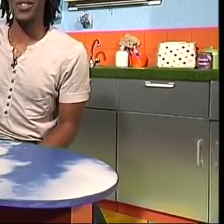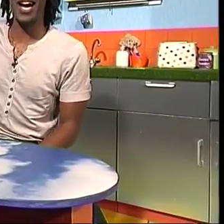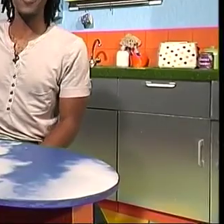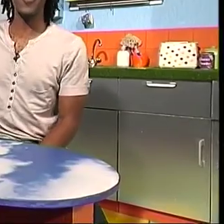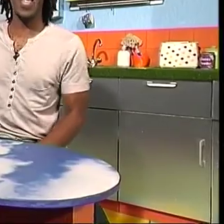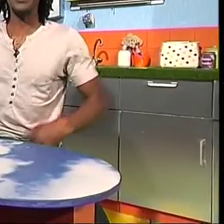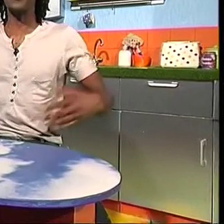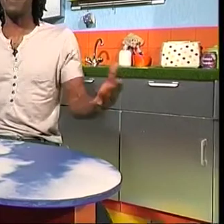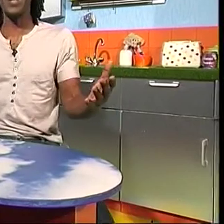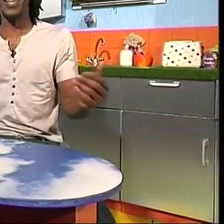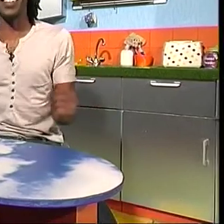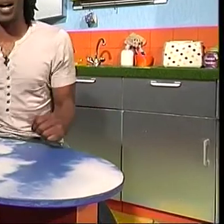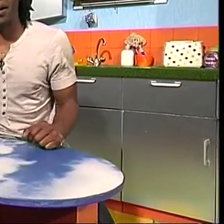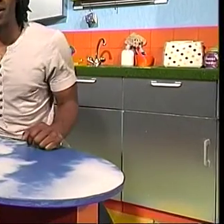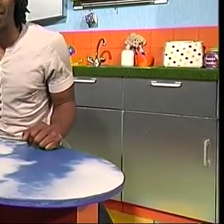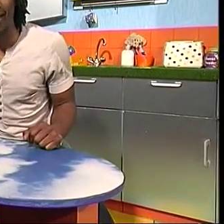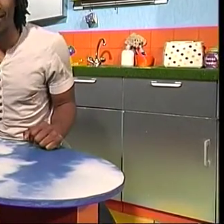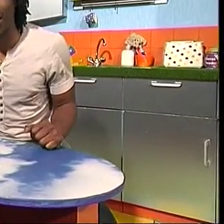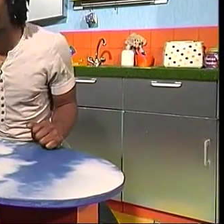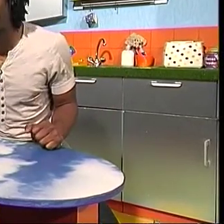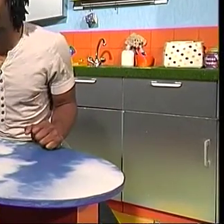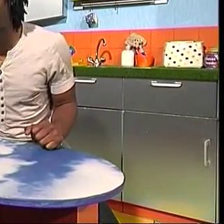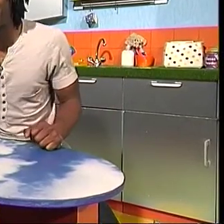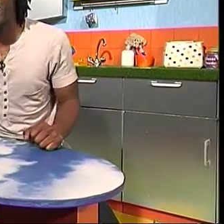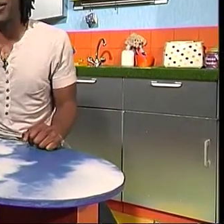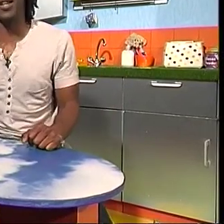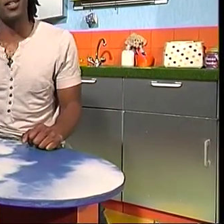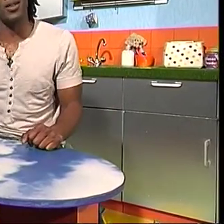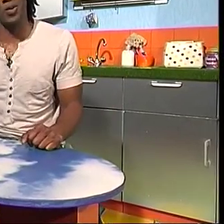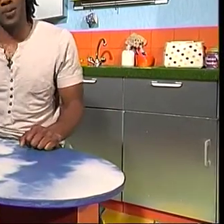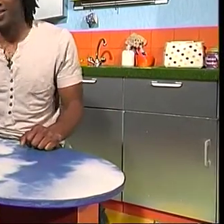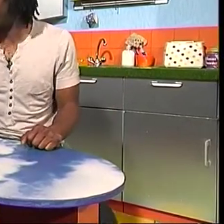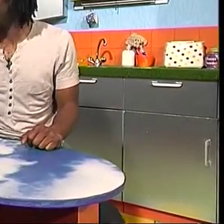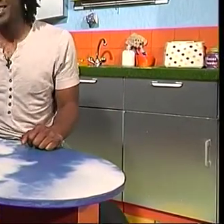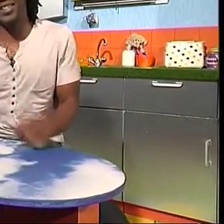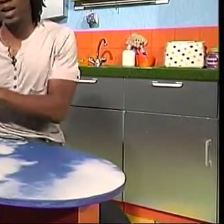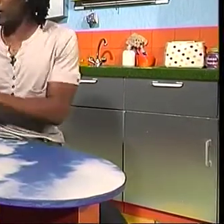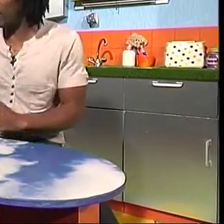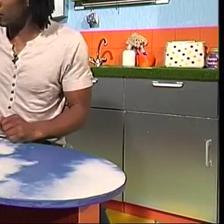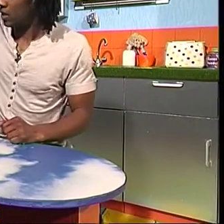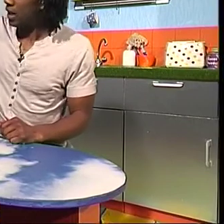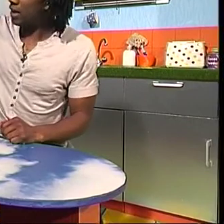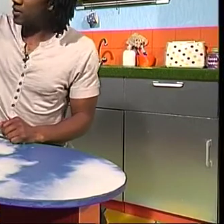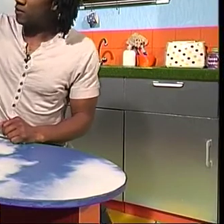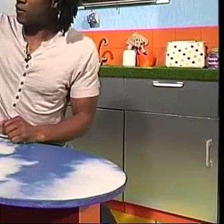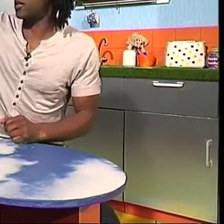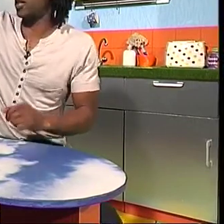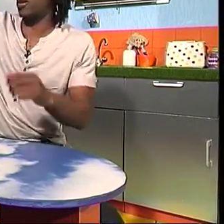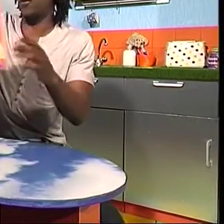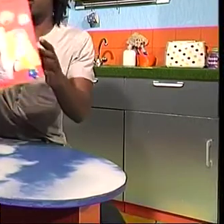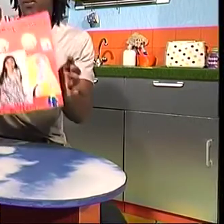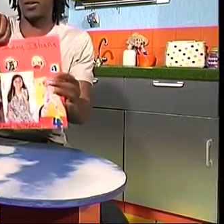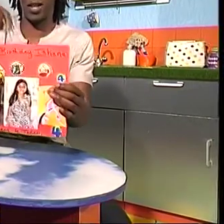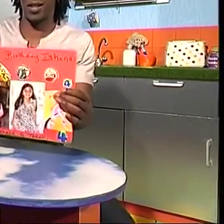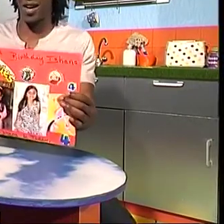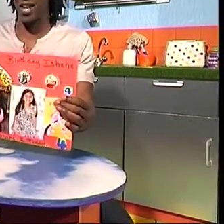Ironman. January, and it's birthday time. Yes, happy birthday to you if it is your birthday today. And we're going to have a look at this first card for